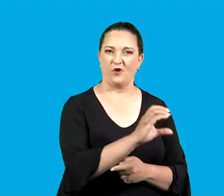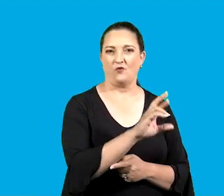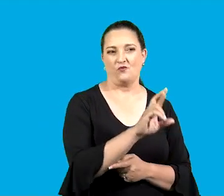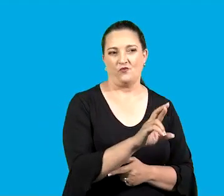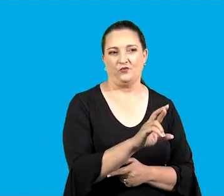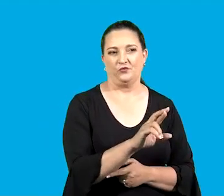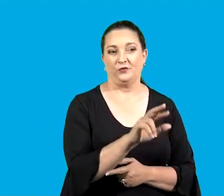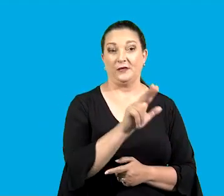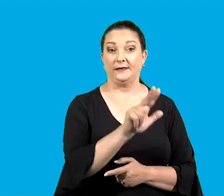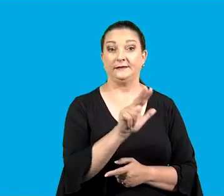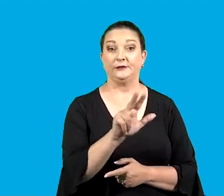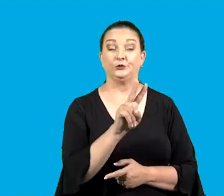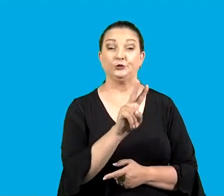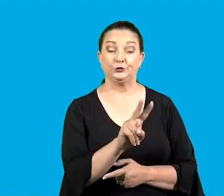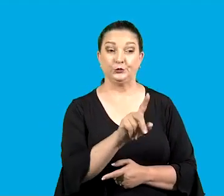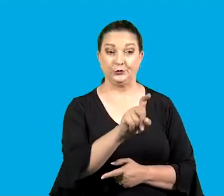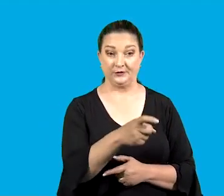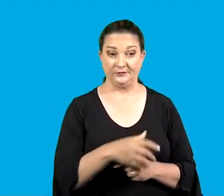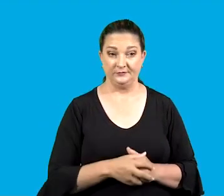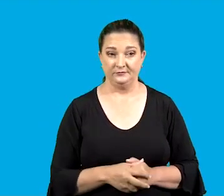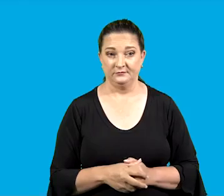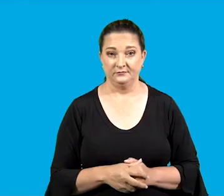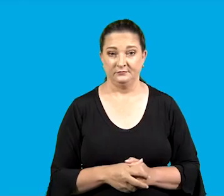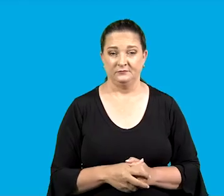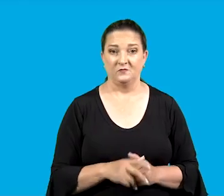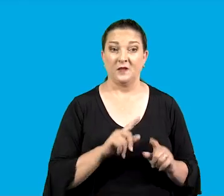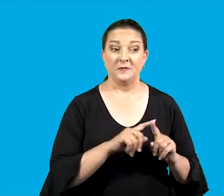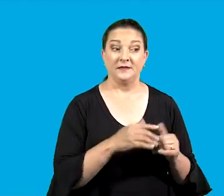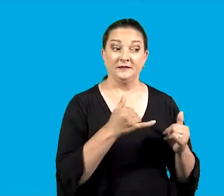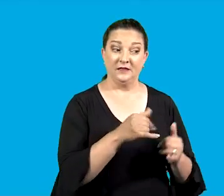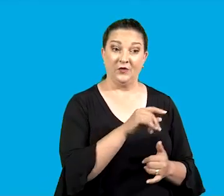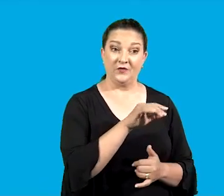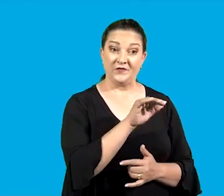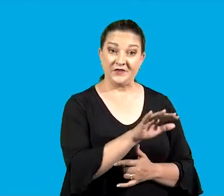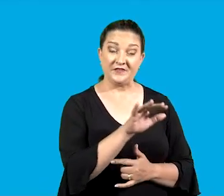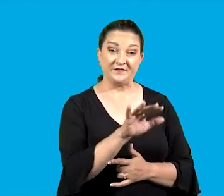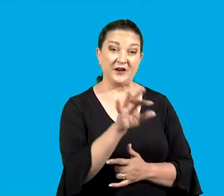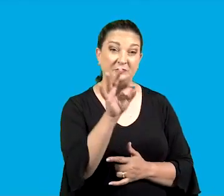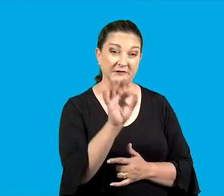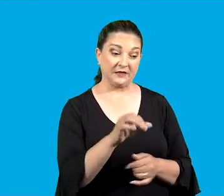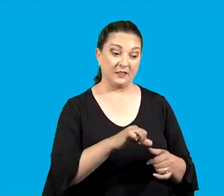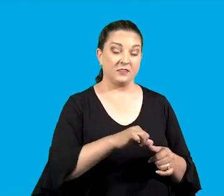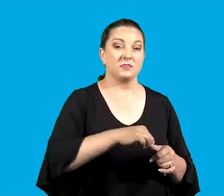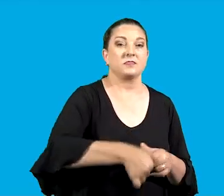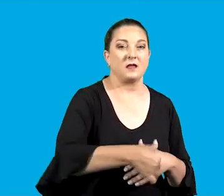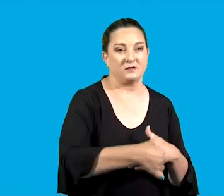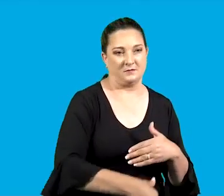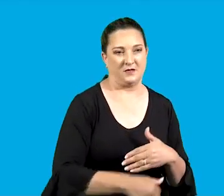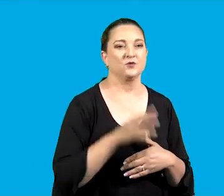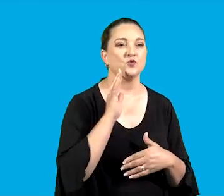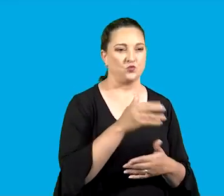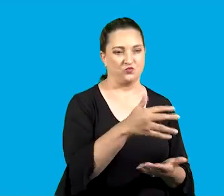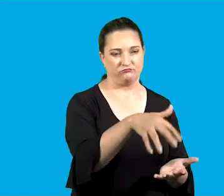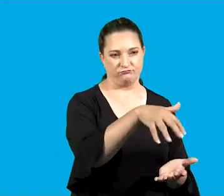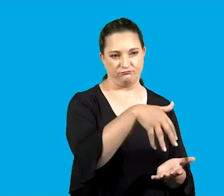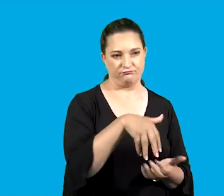on credit of 882,000. And we know that we're going to collect 55% in the month following. So if we sell